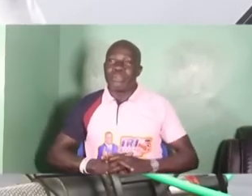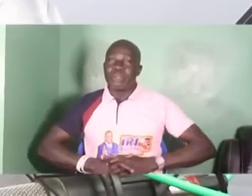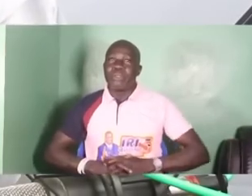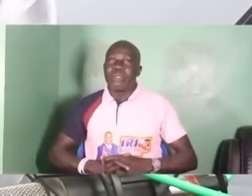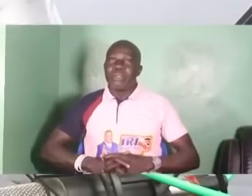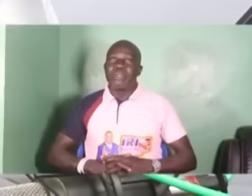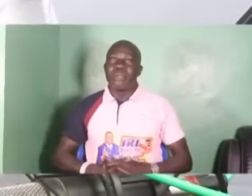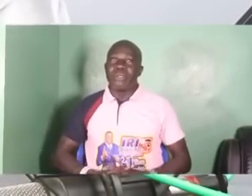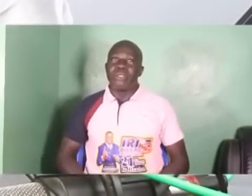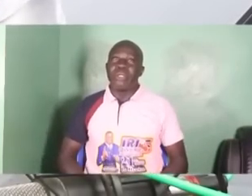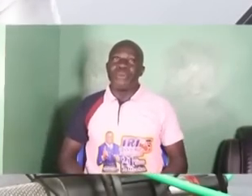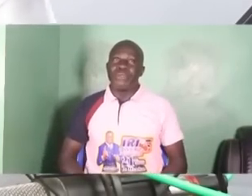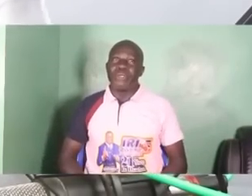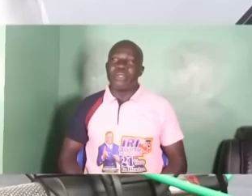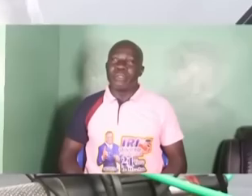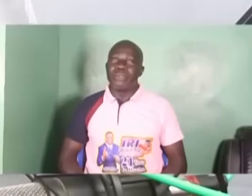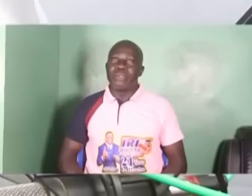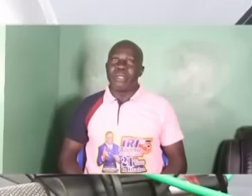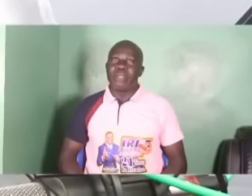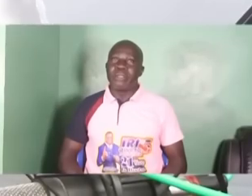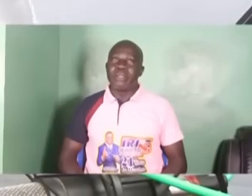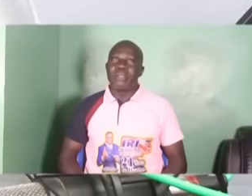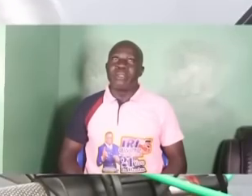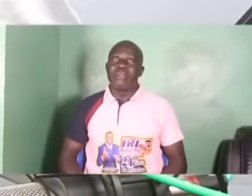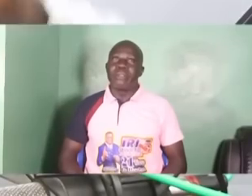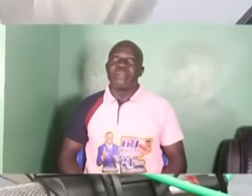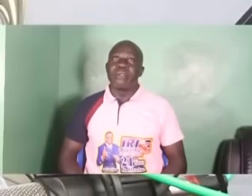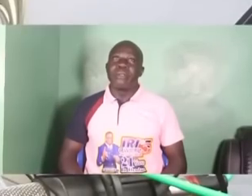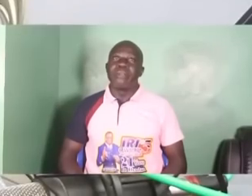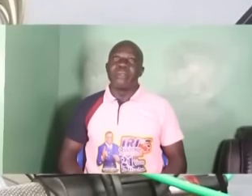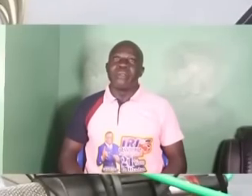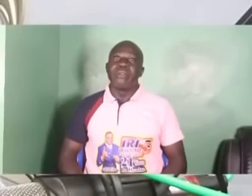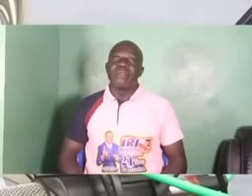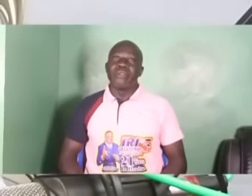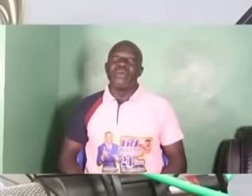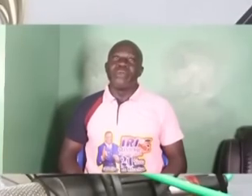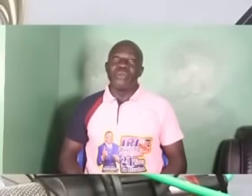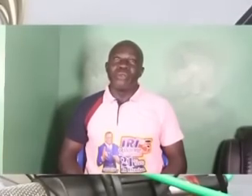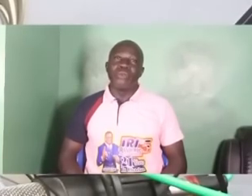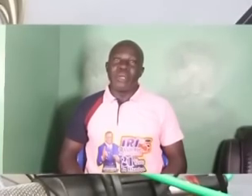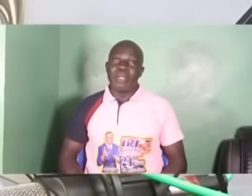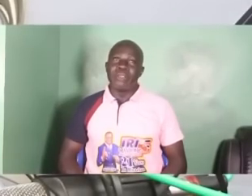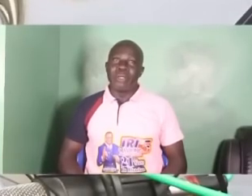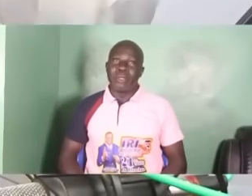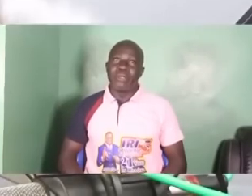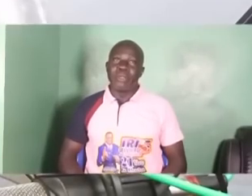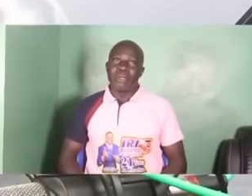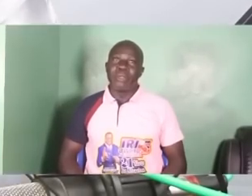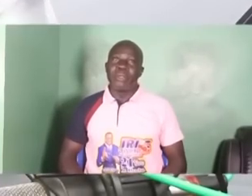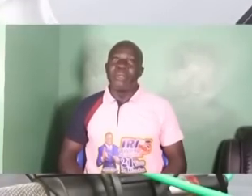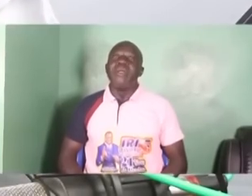mi tori emi yo ni nure Eyo ni no lo wa eyo